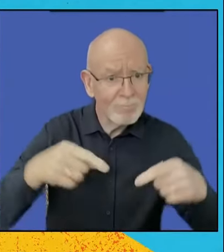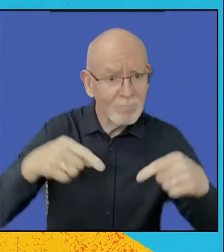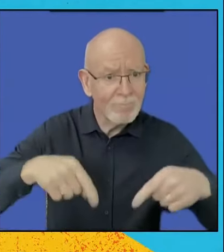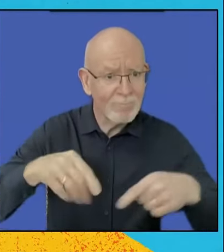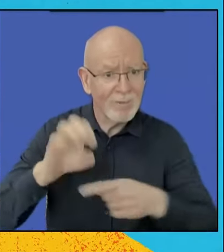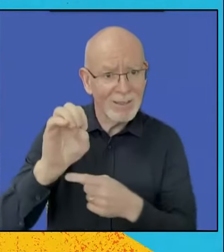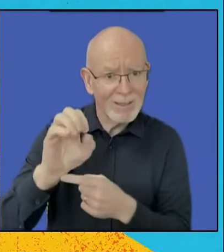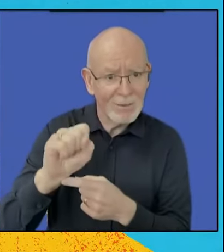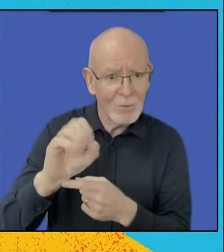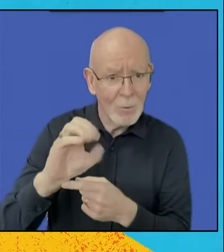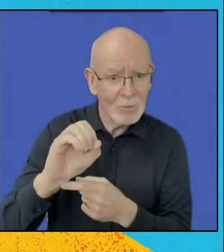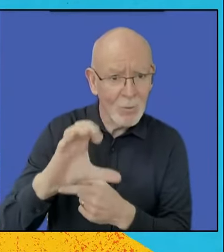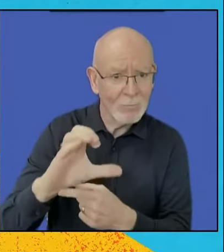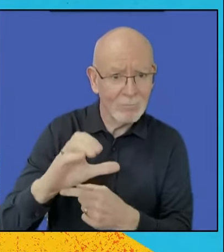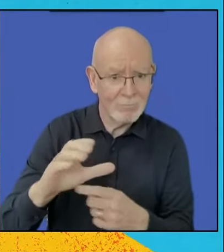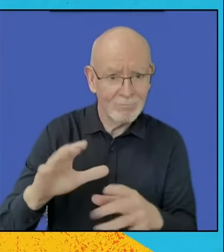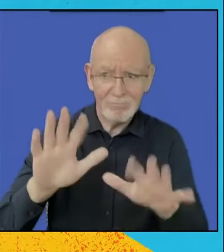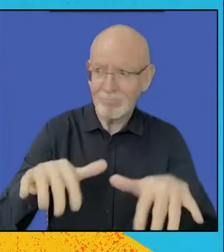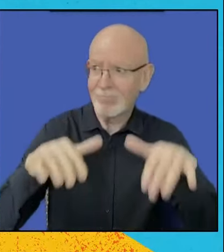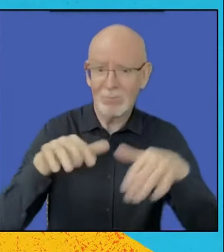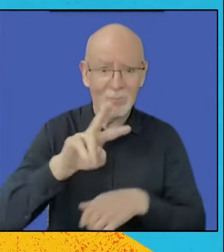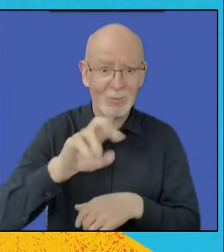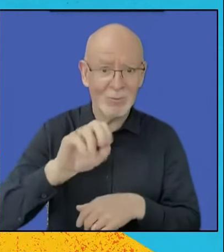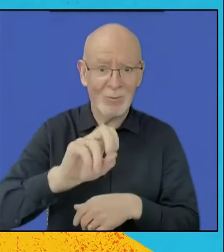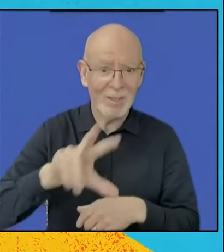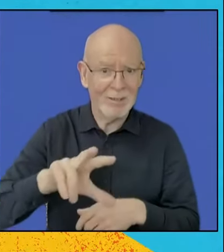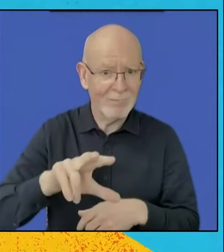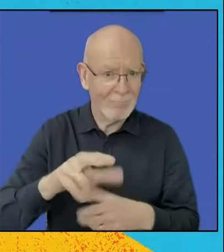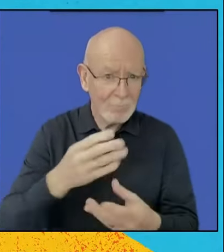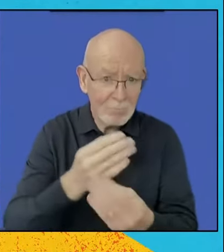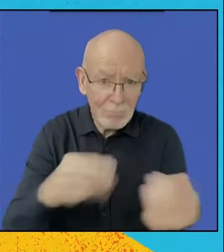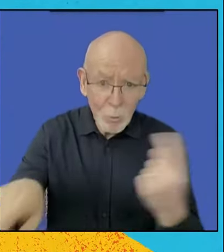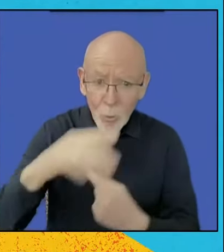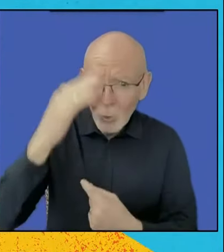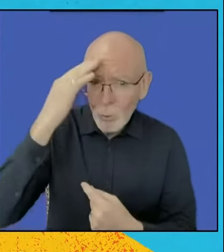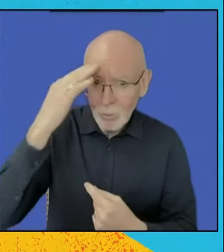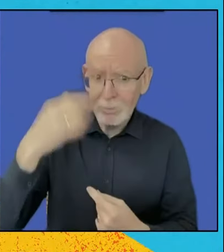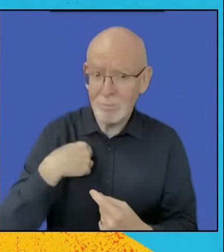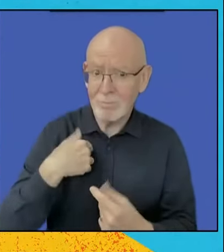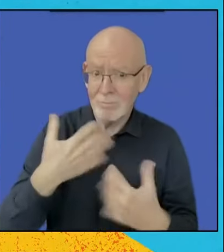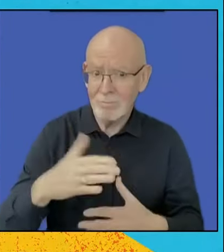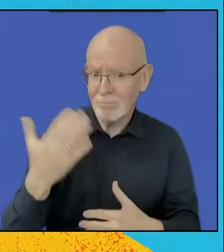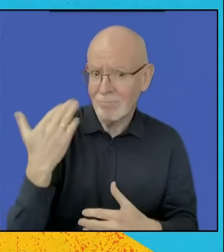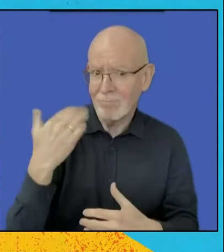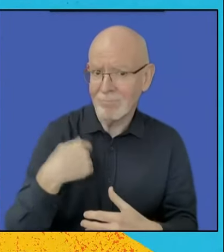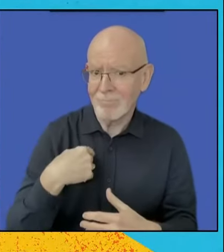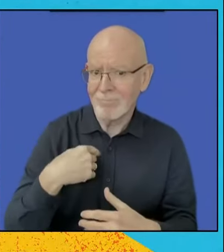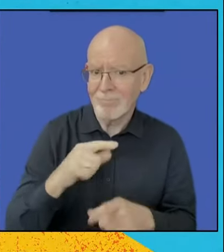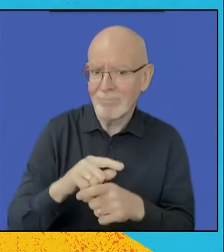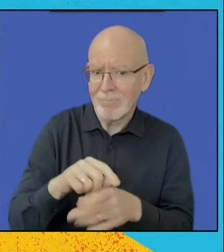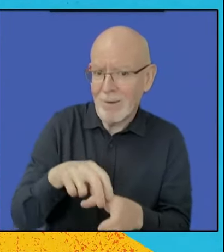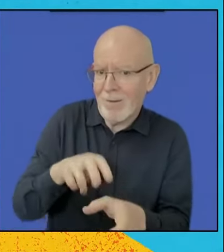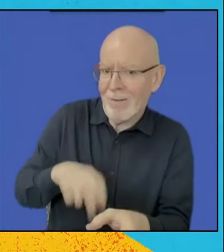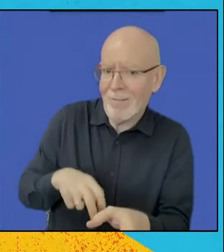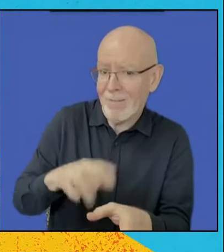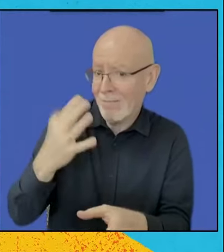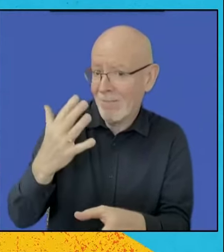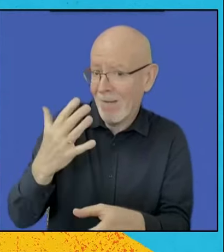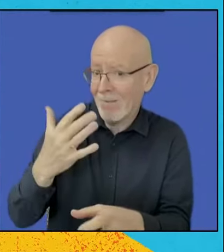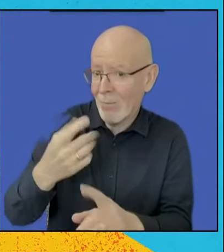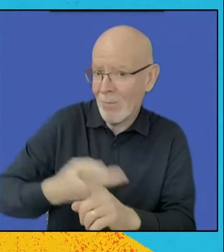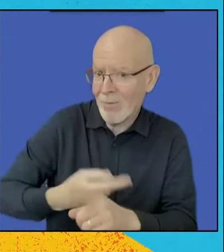continue fighting for a world where all young people have a say in decisions that affect their lives, their